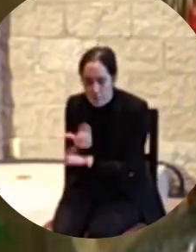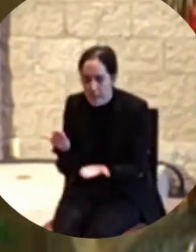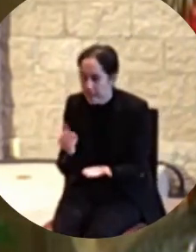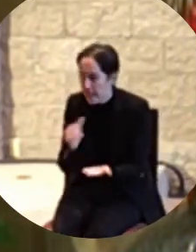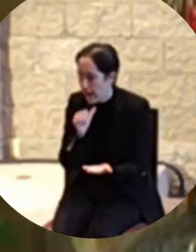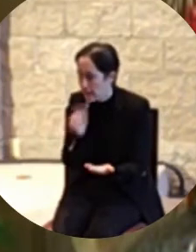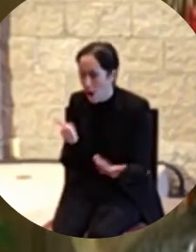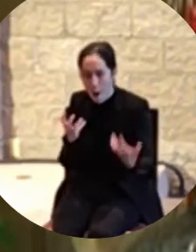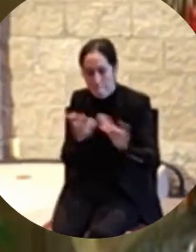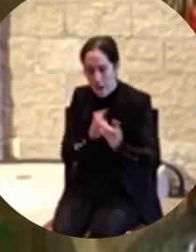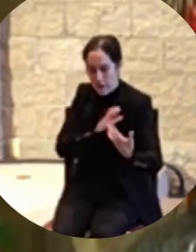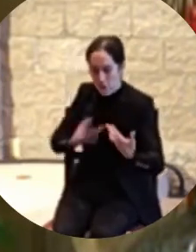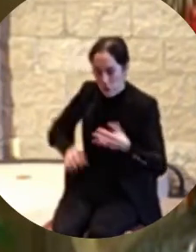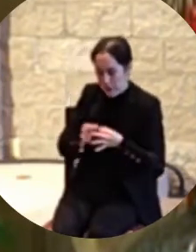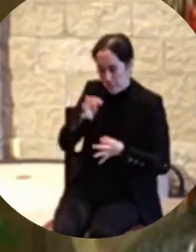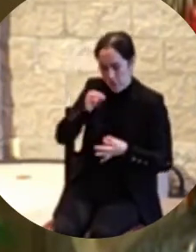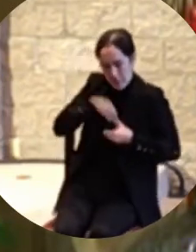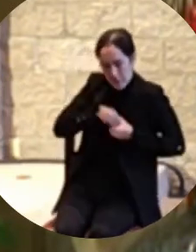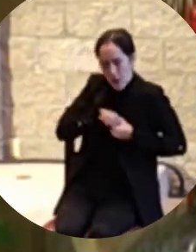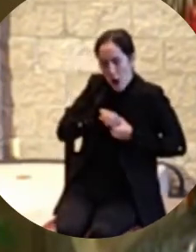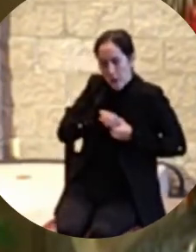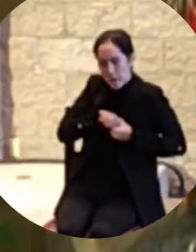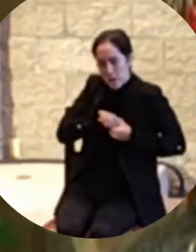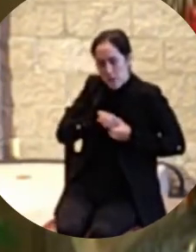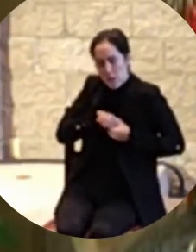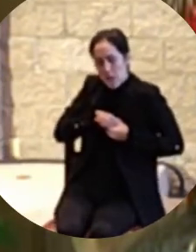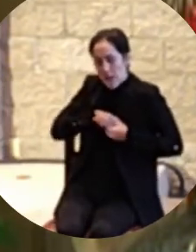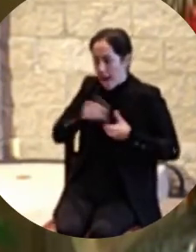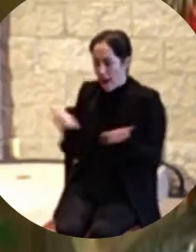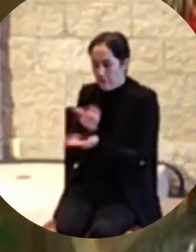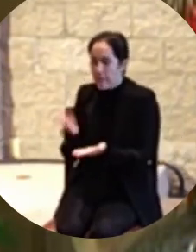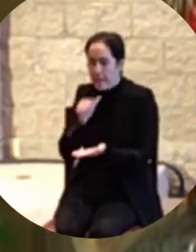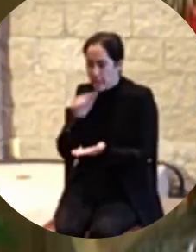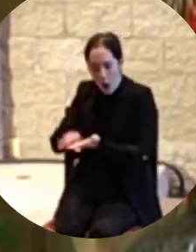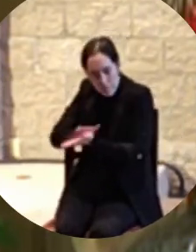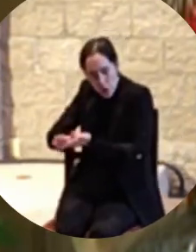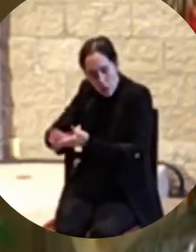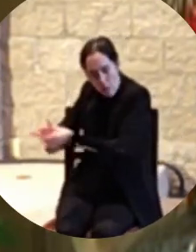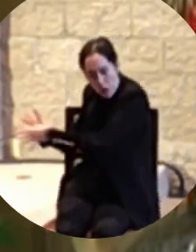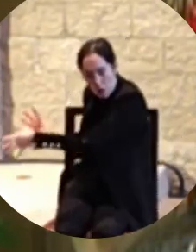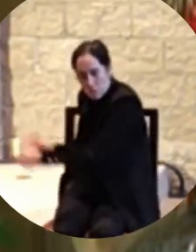am free. I was in bondage, but now I'm free.